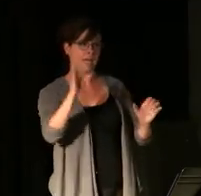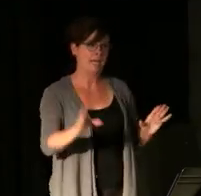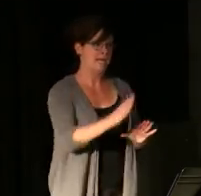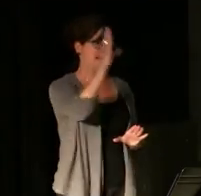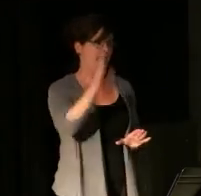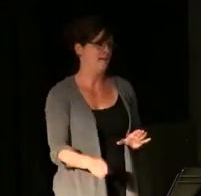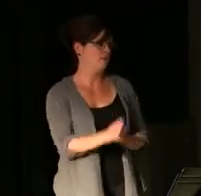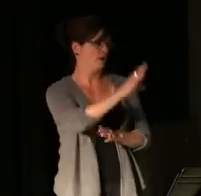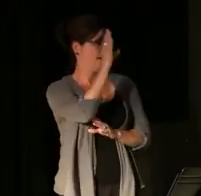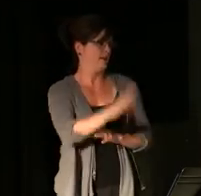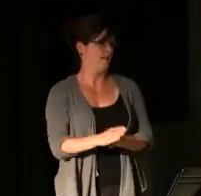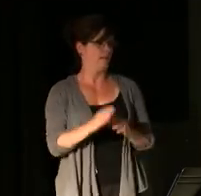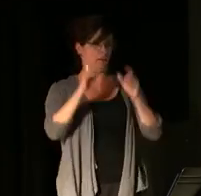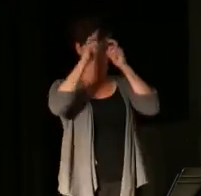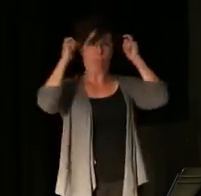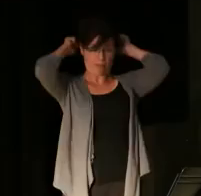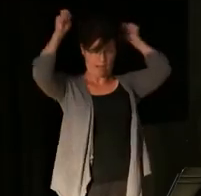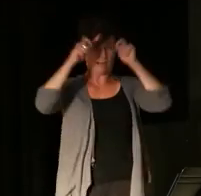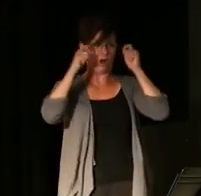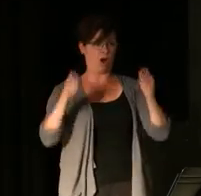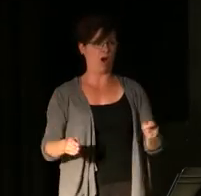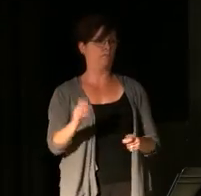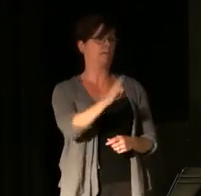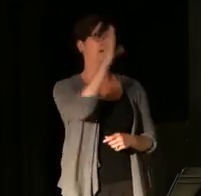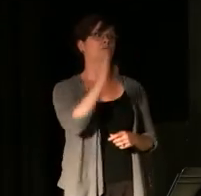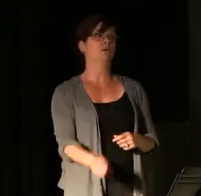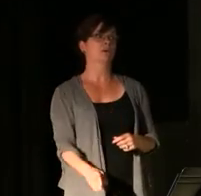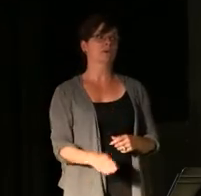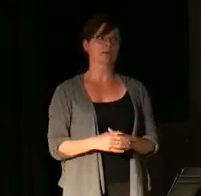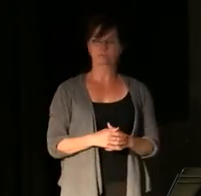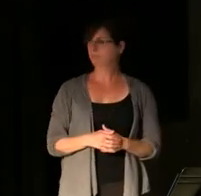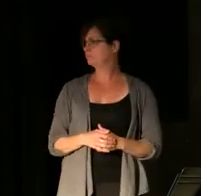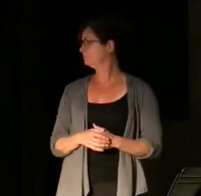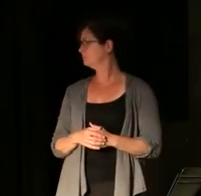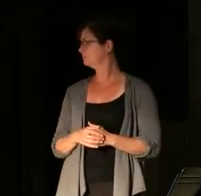never take off the blindfold.